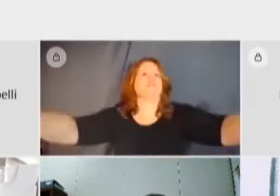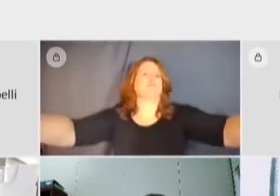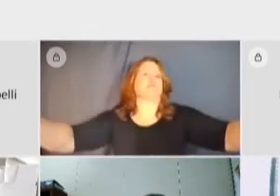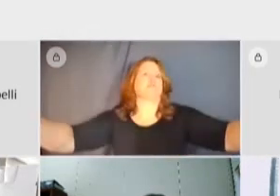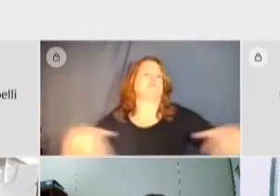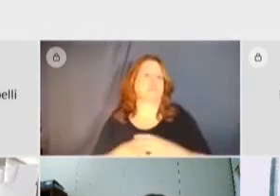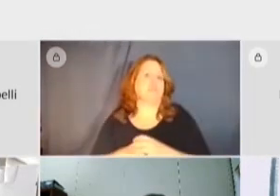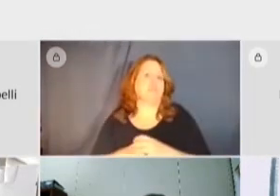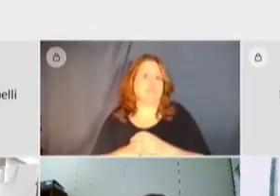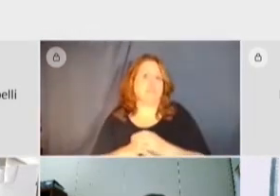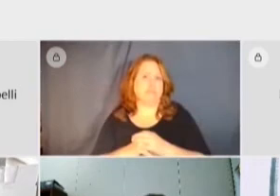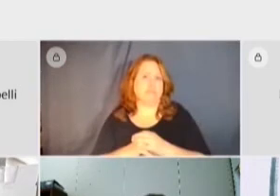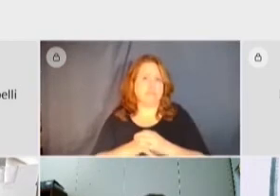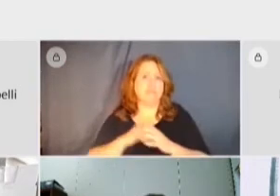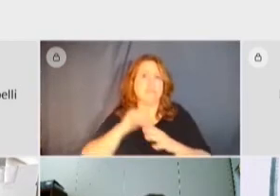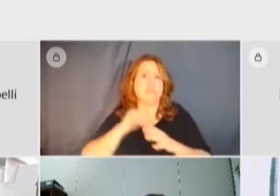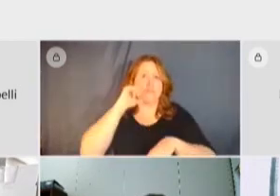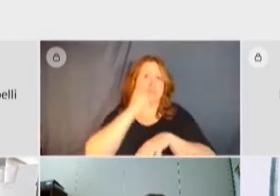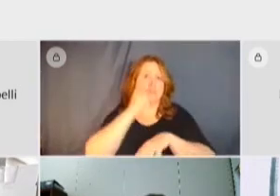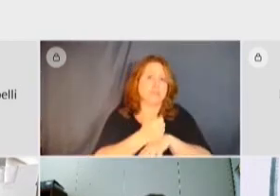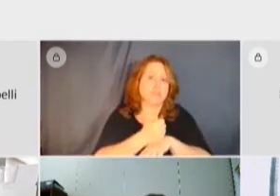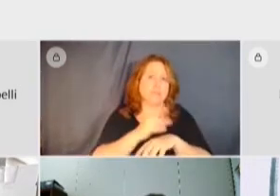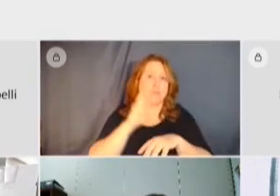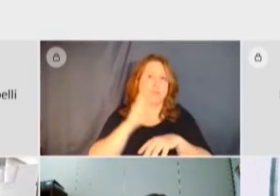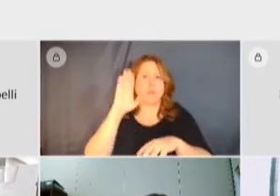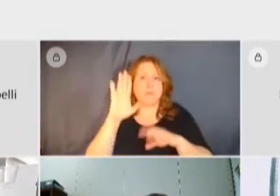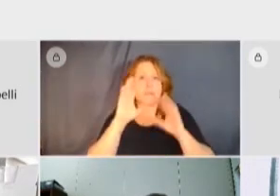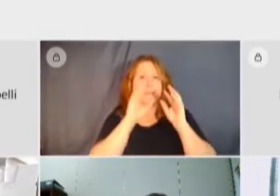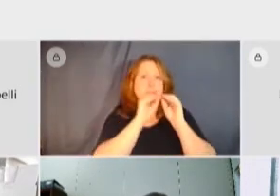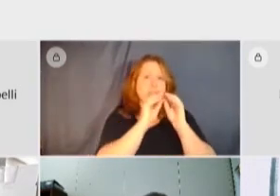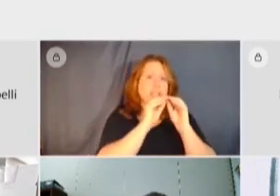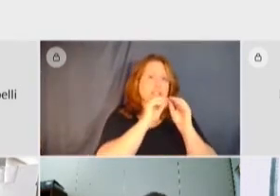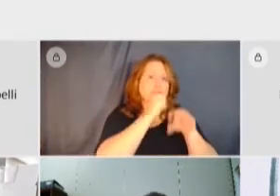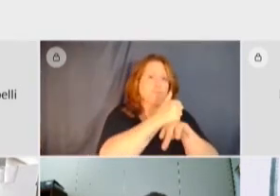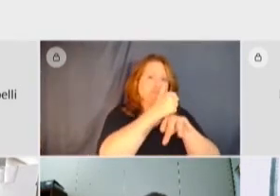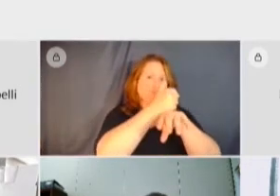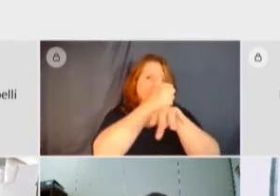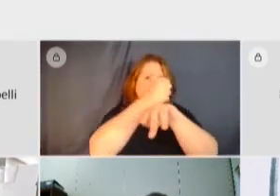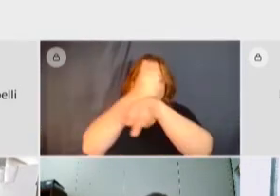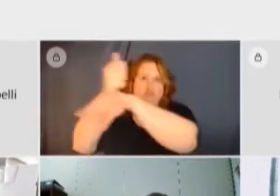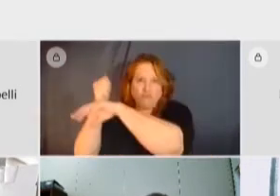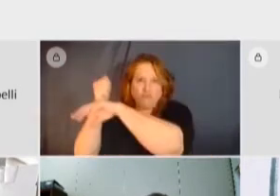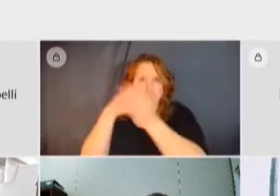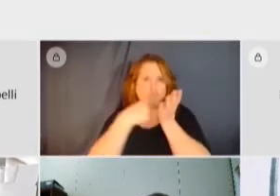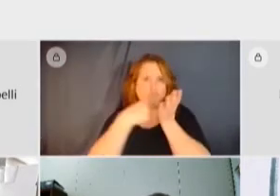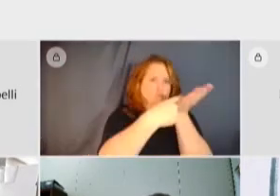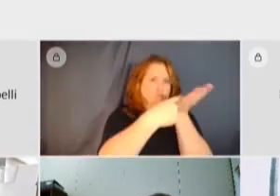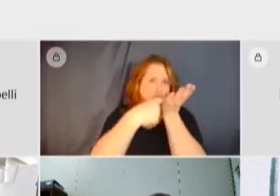them, how to access the resources. And we actually,